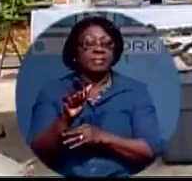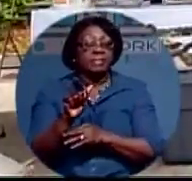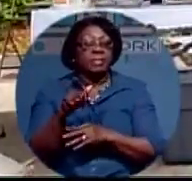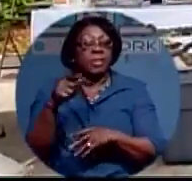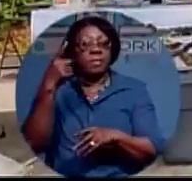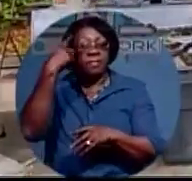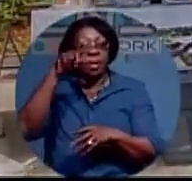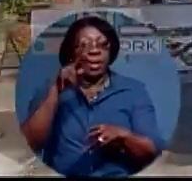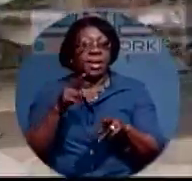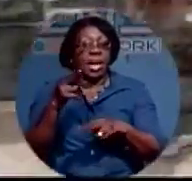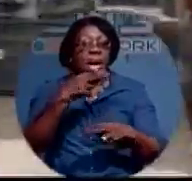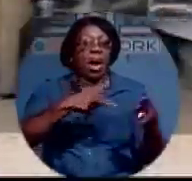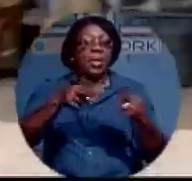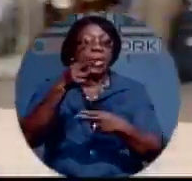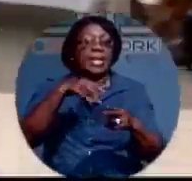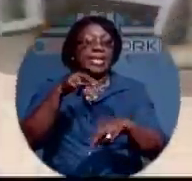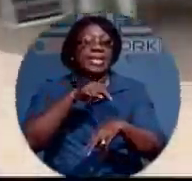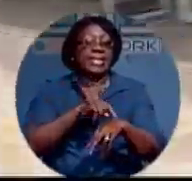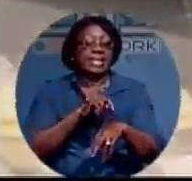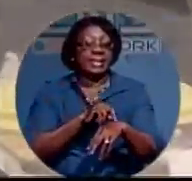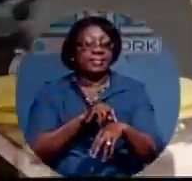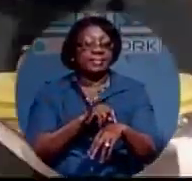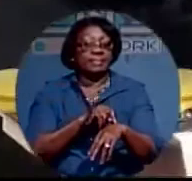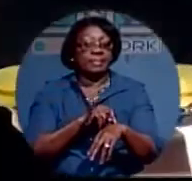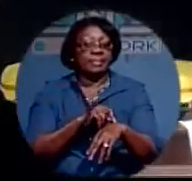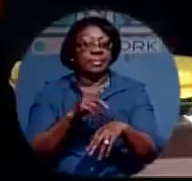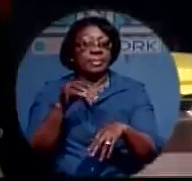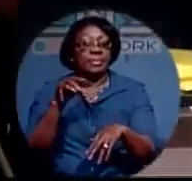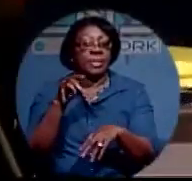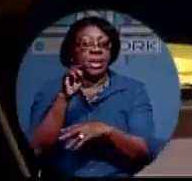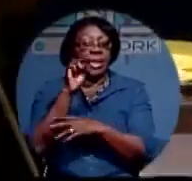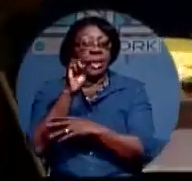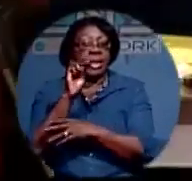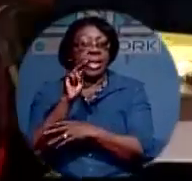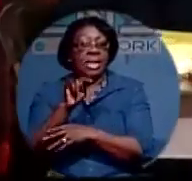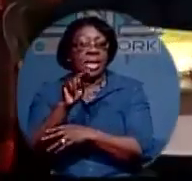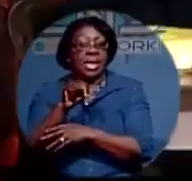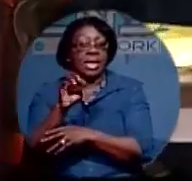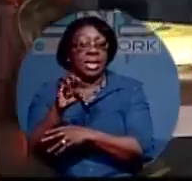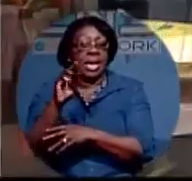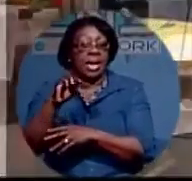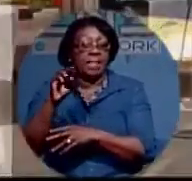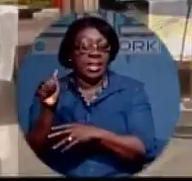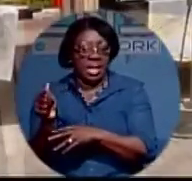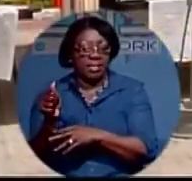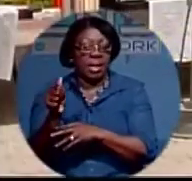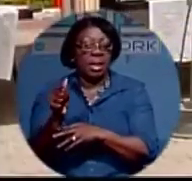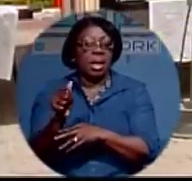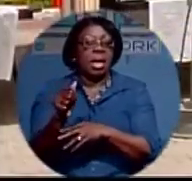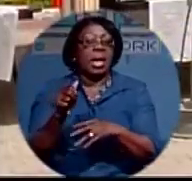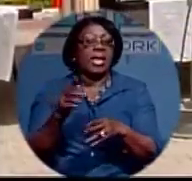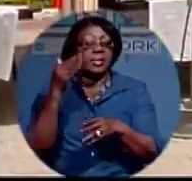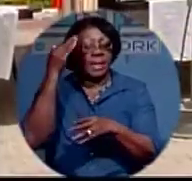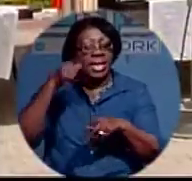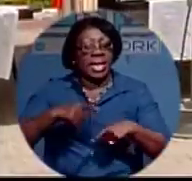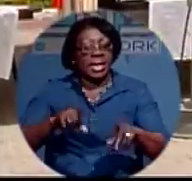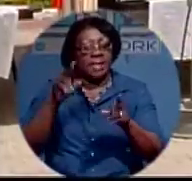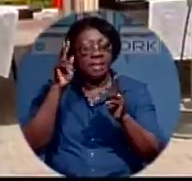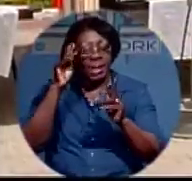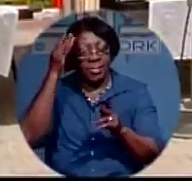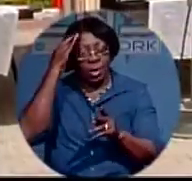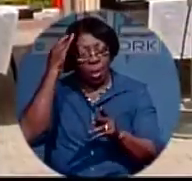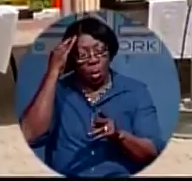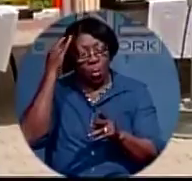hurricane season. NEMA and its key partnering agencies have been capitalizing every year through its disaster awareness exhibitions. Director of